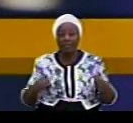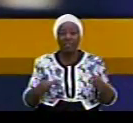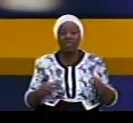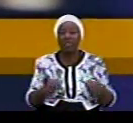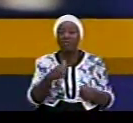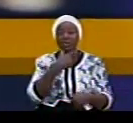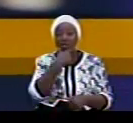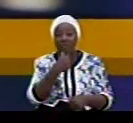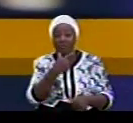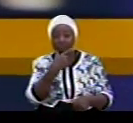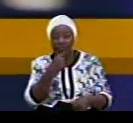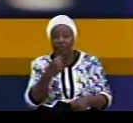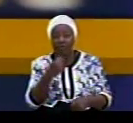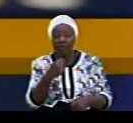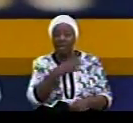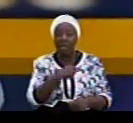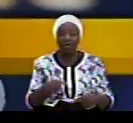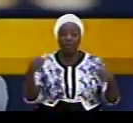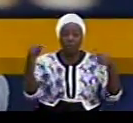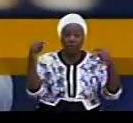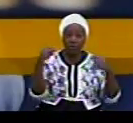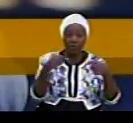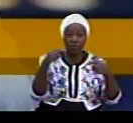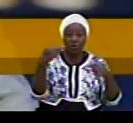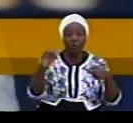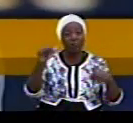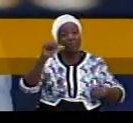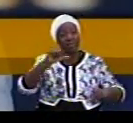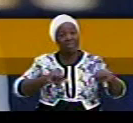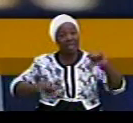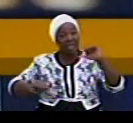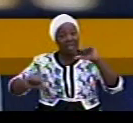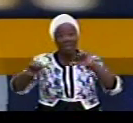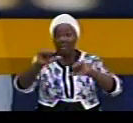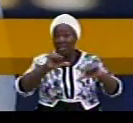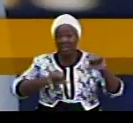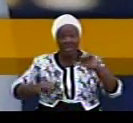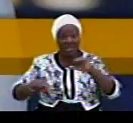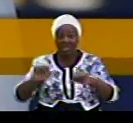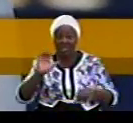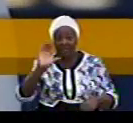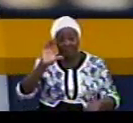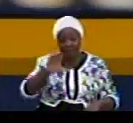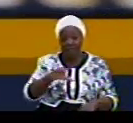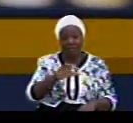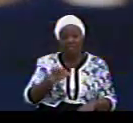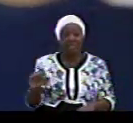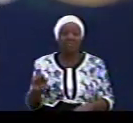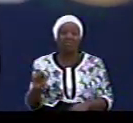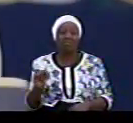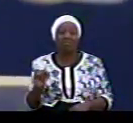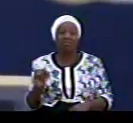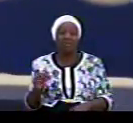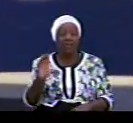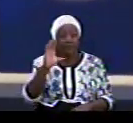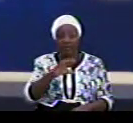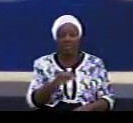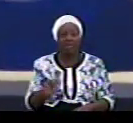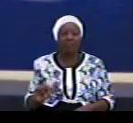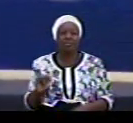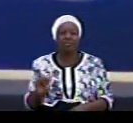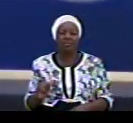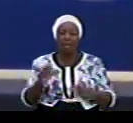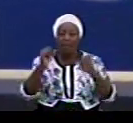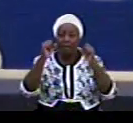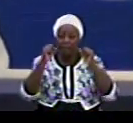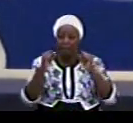and oppositions of science. Falsely, so-called power will